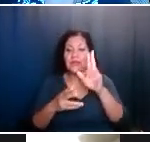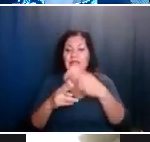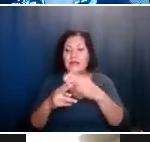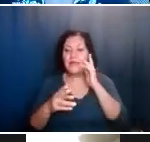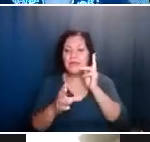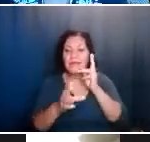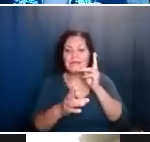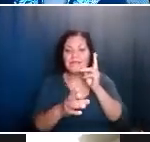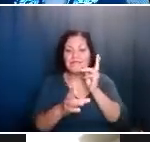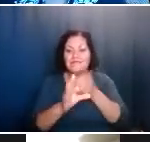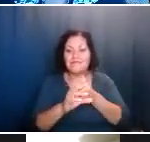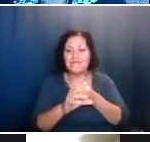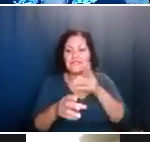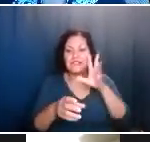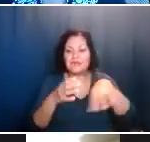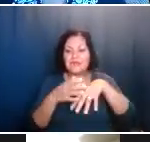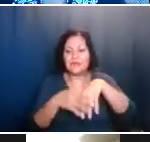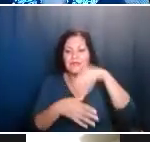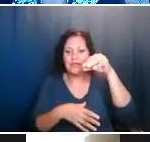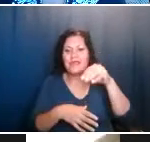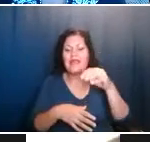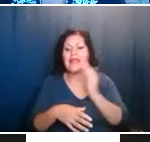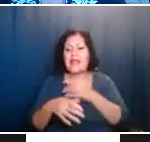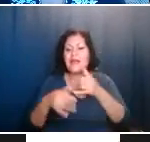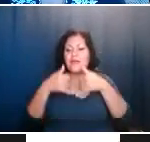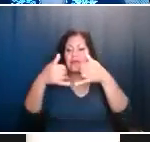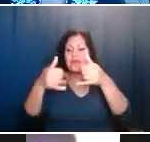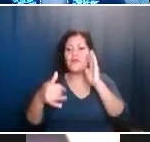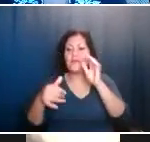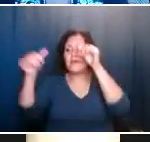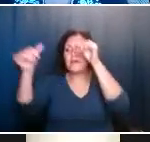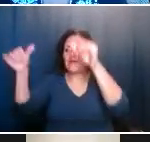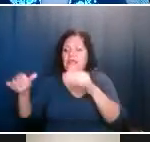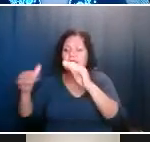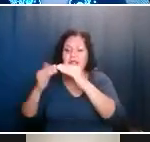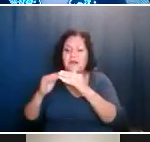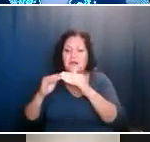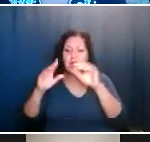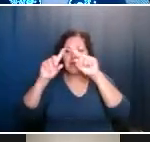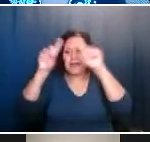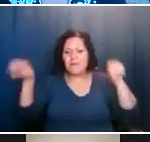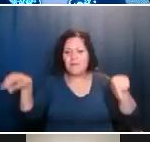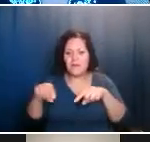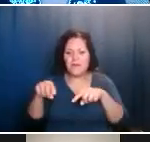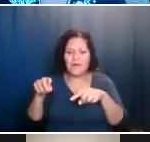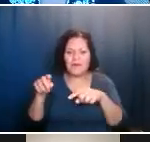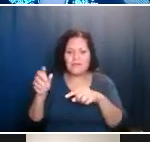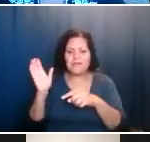posted up on a community board in this section down here.